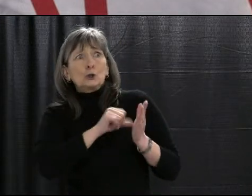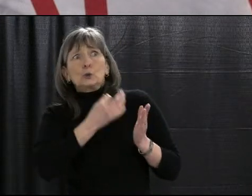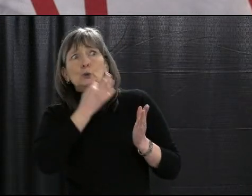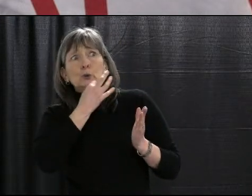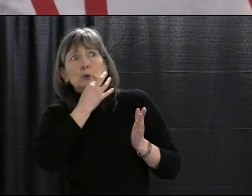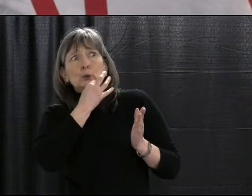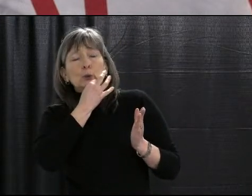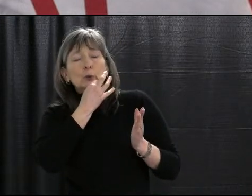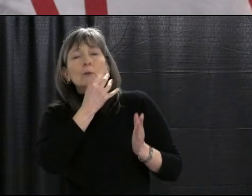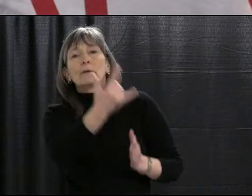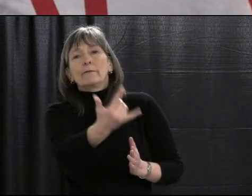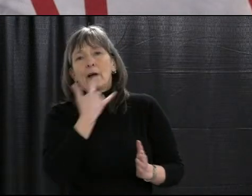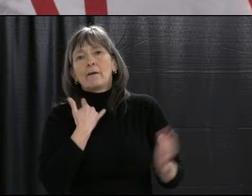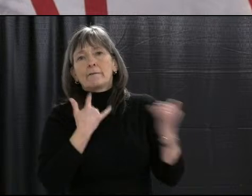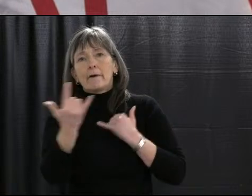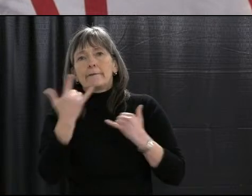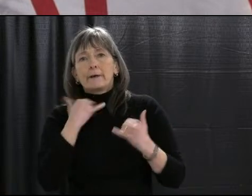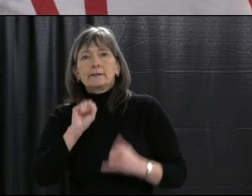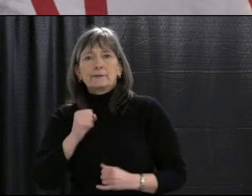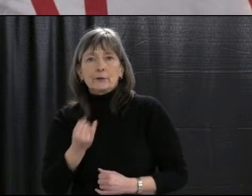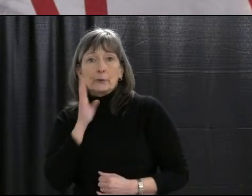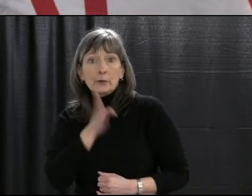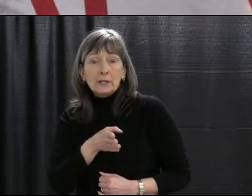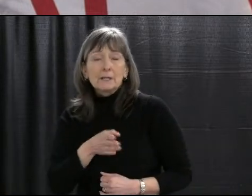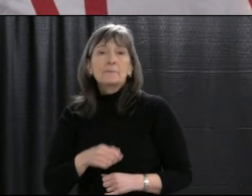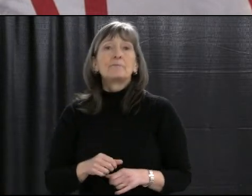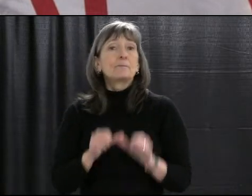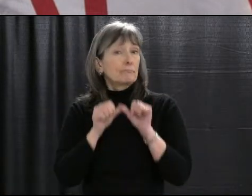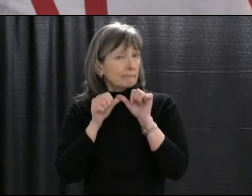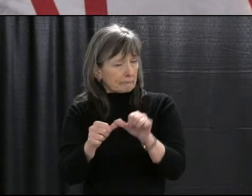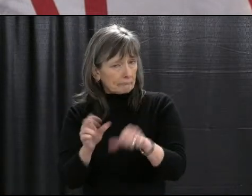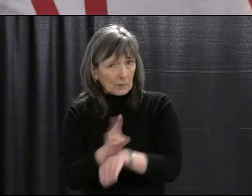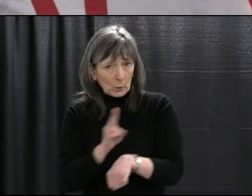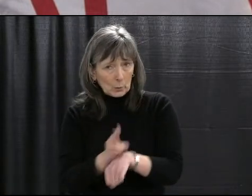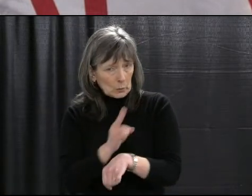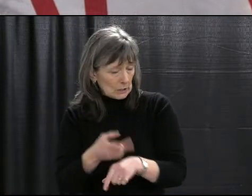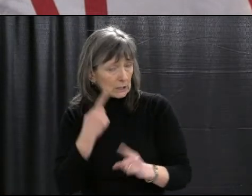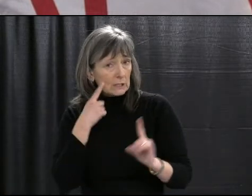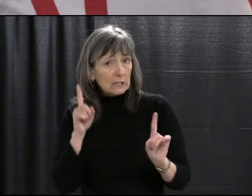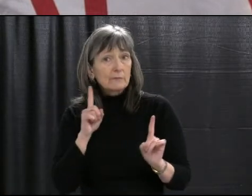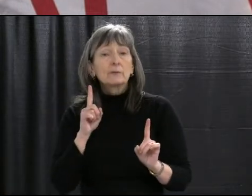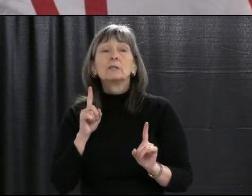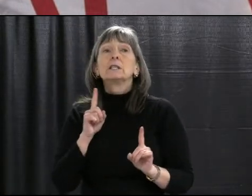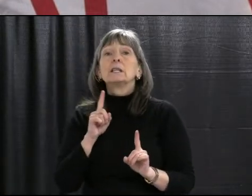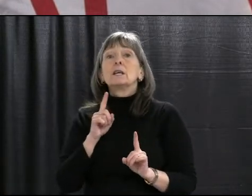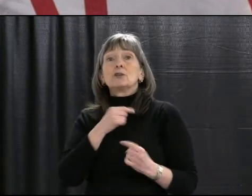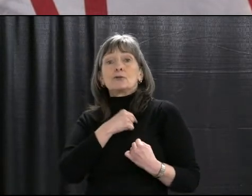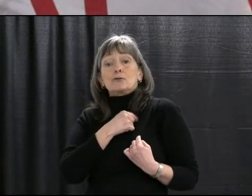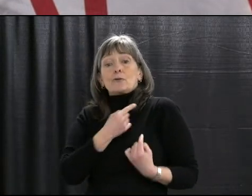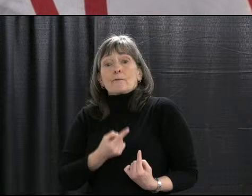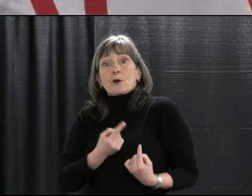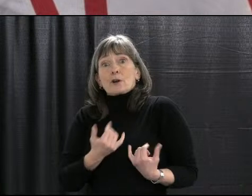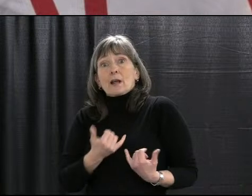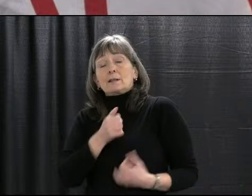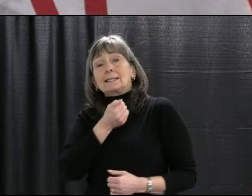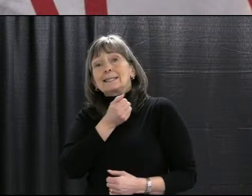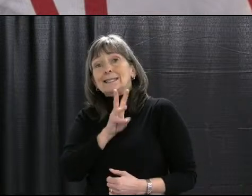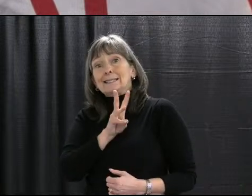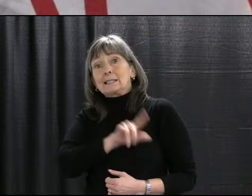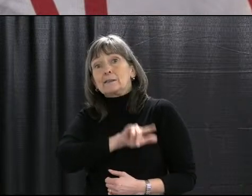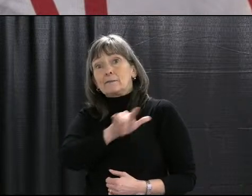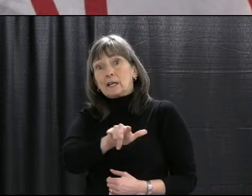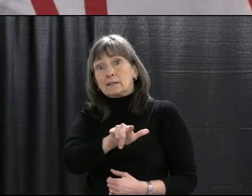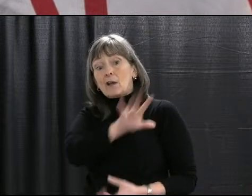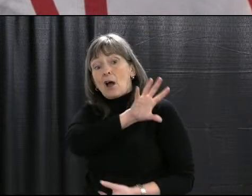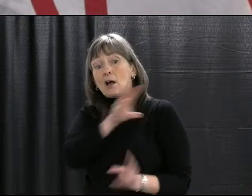expected. Heart Force One has continued its success with 16 flights so far, carrying